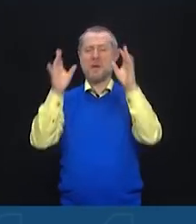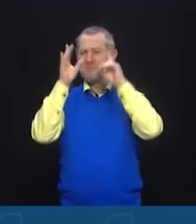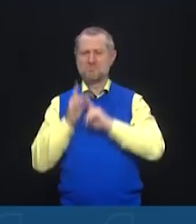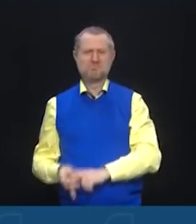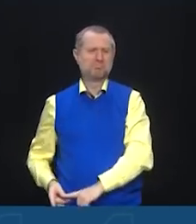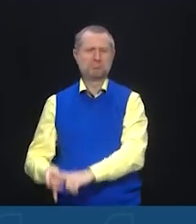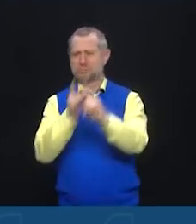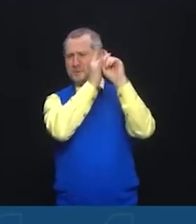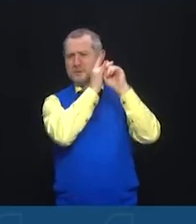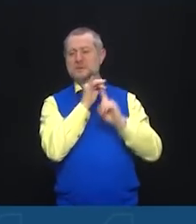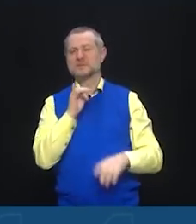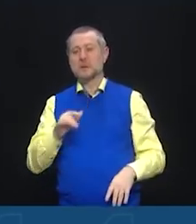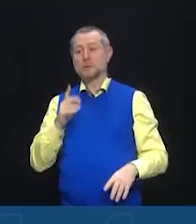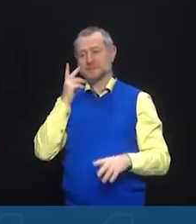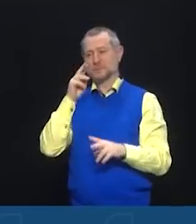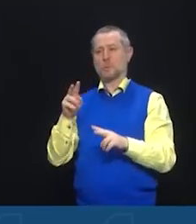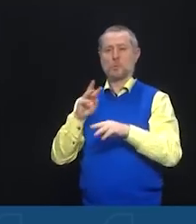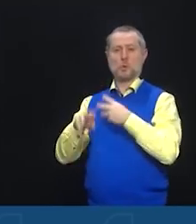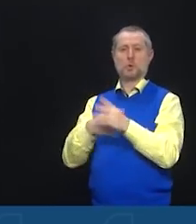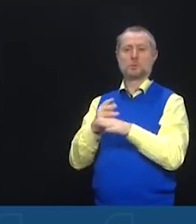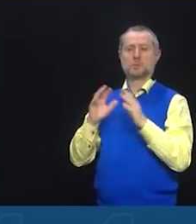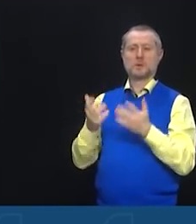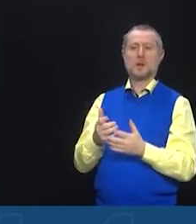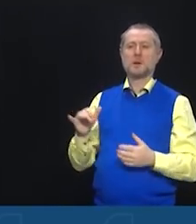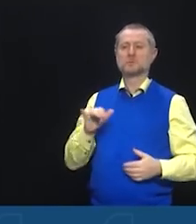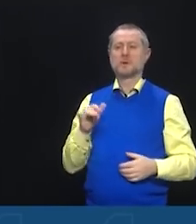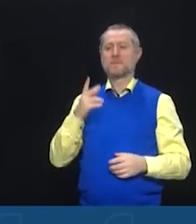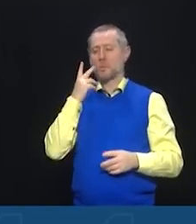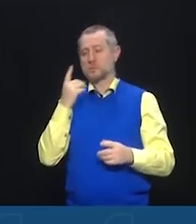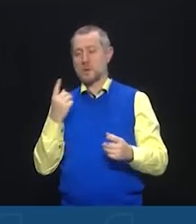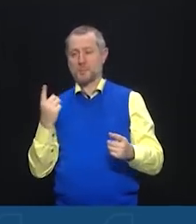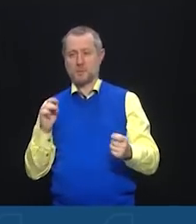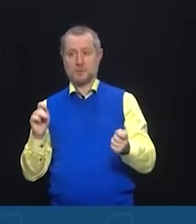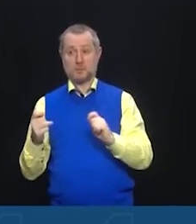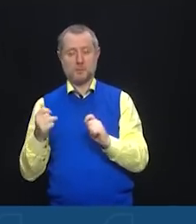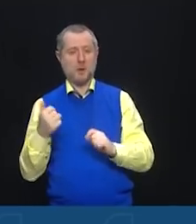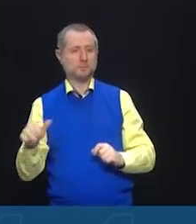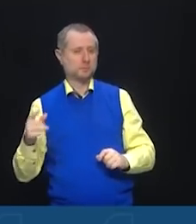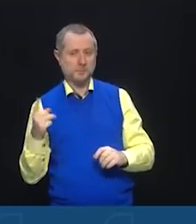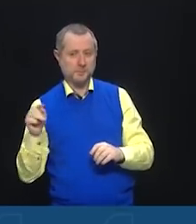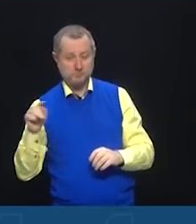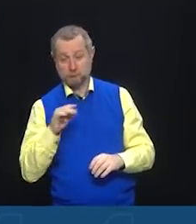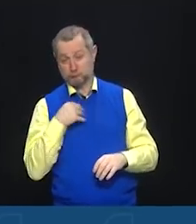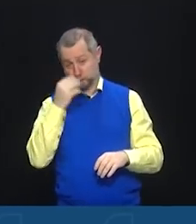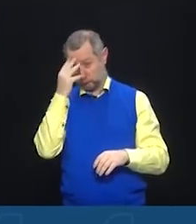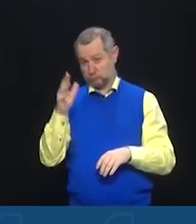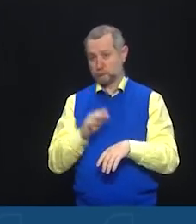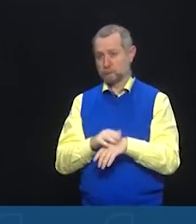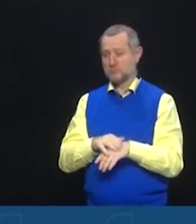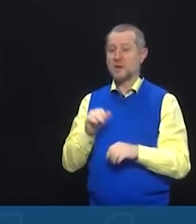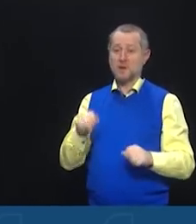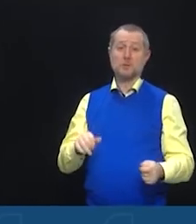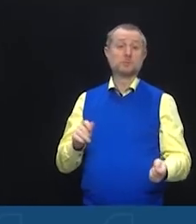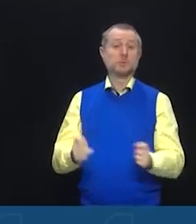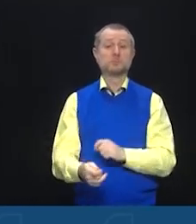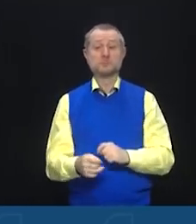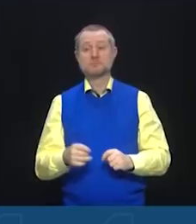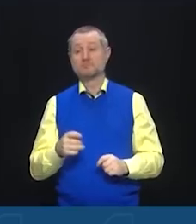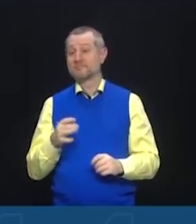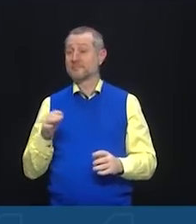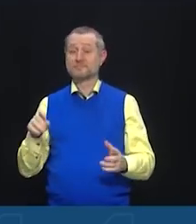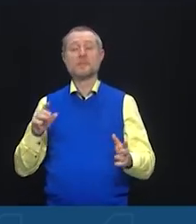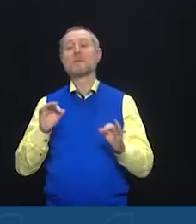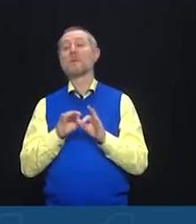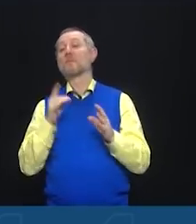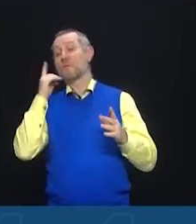keep an eye on the global trends as well, and we need to retain their flexibility to make adjustments as needed. But for now,